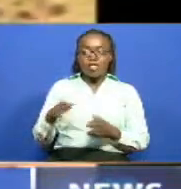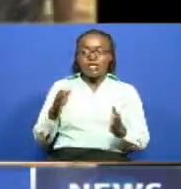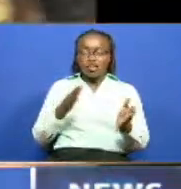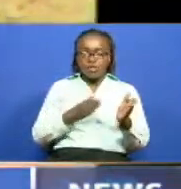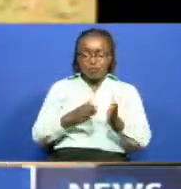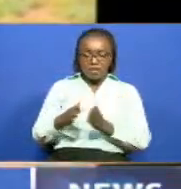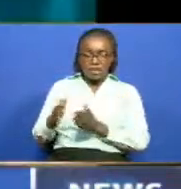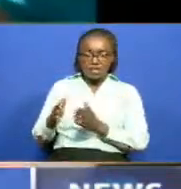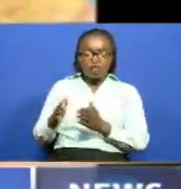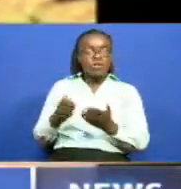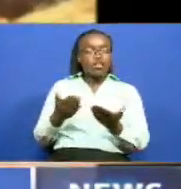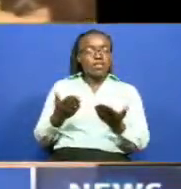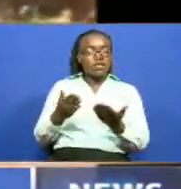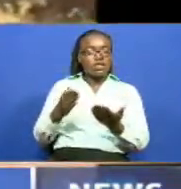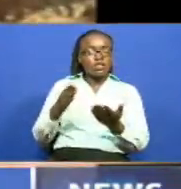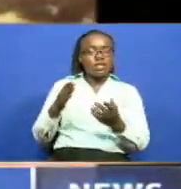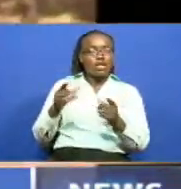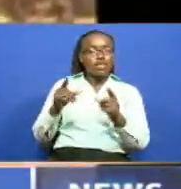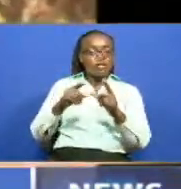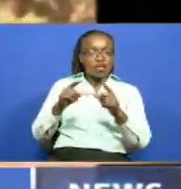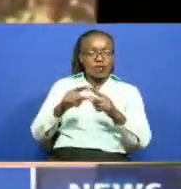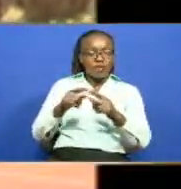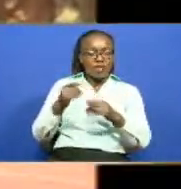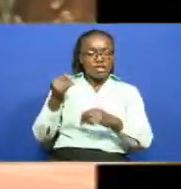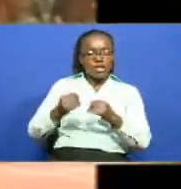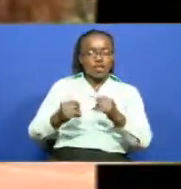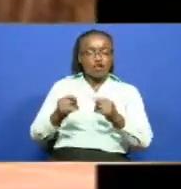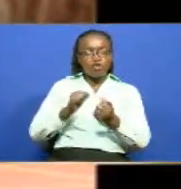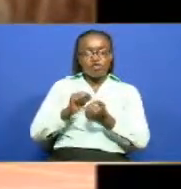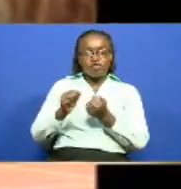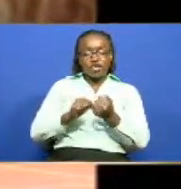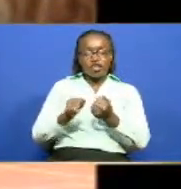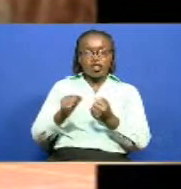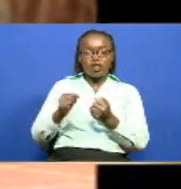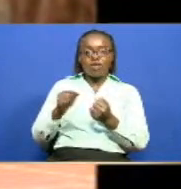League circuit comes to a close Friday in Doha.